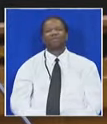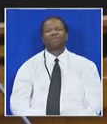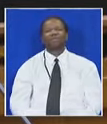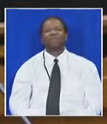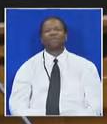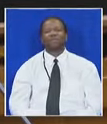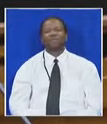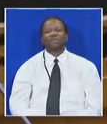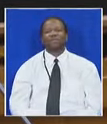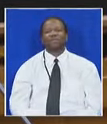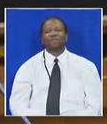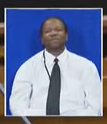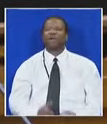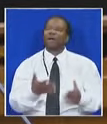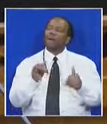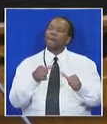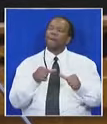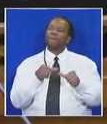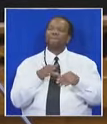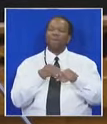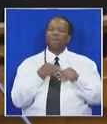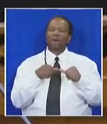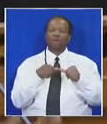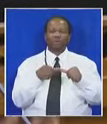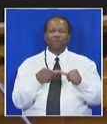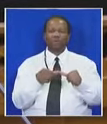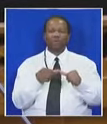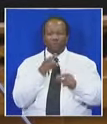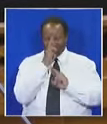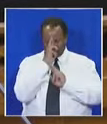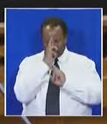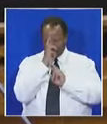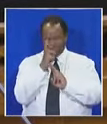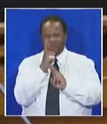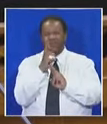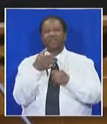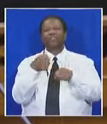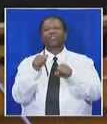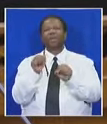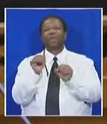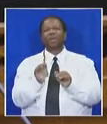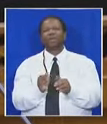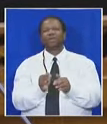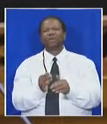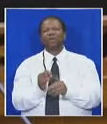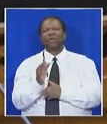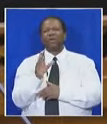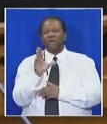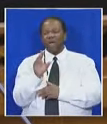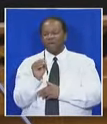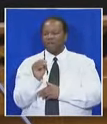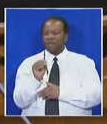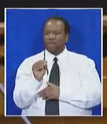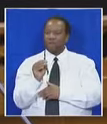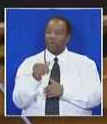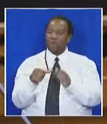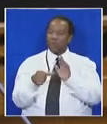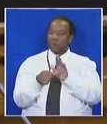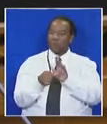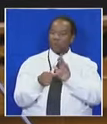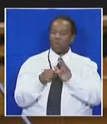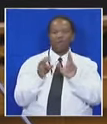You can proceed and round up. Honourable Chairperson, there are some of the critical issues which